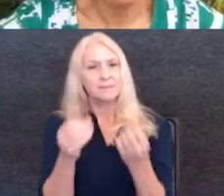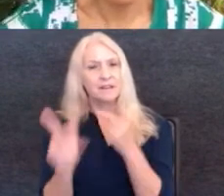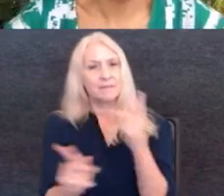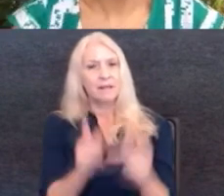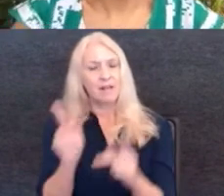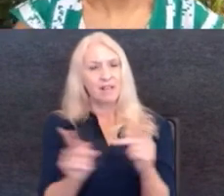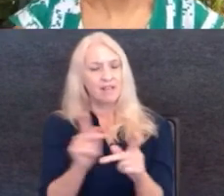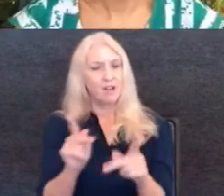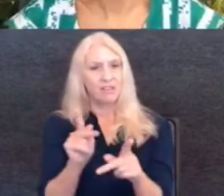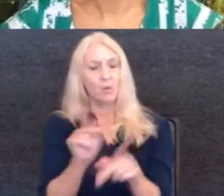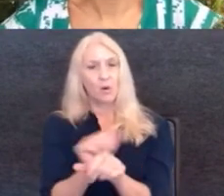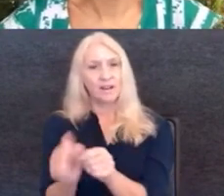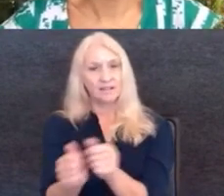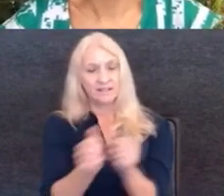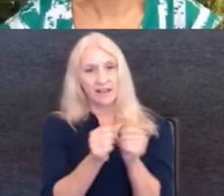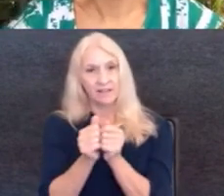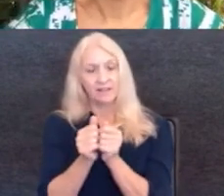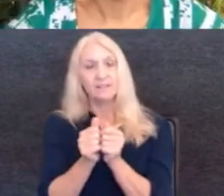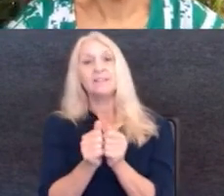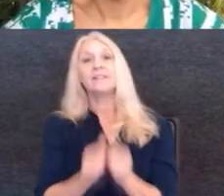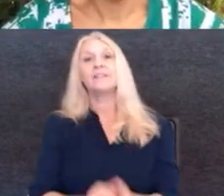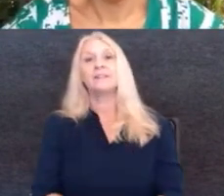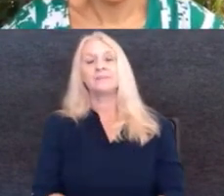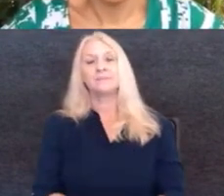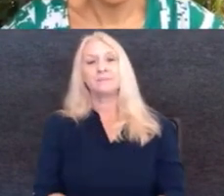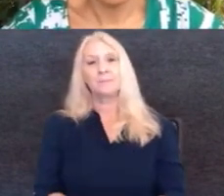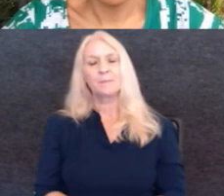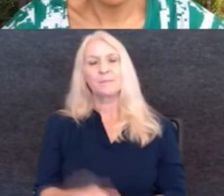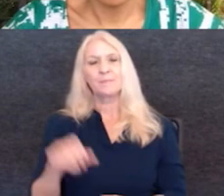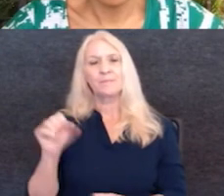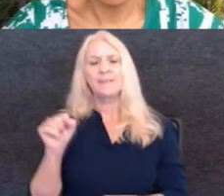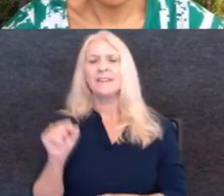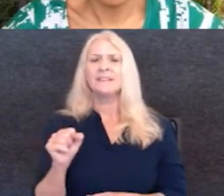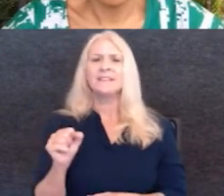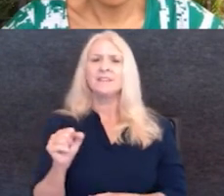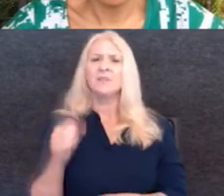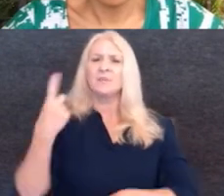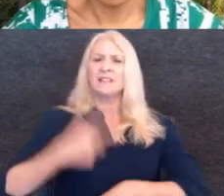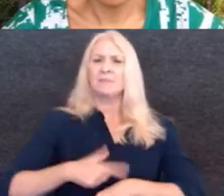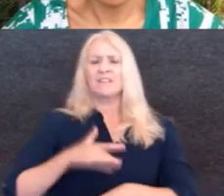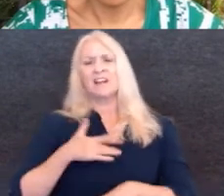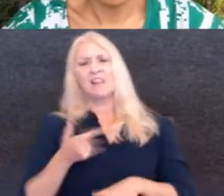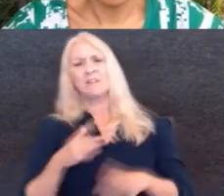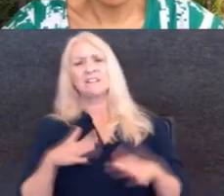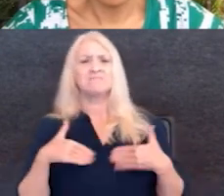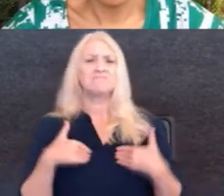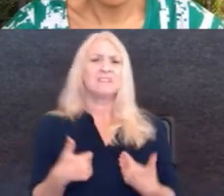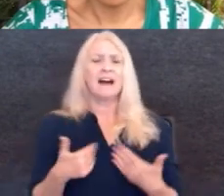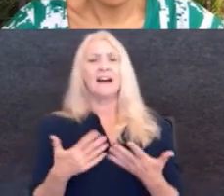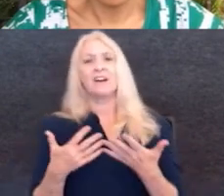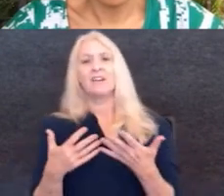together. I started at a certain moment to feel tired to be the tailor, no, to be the